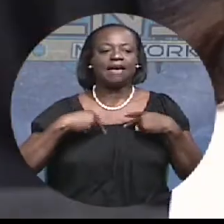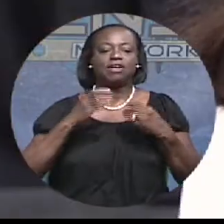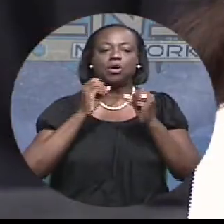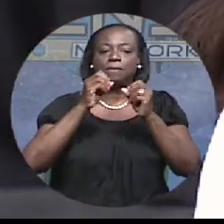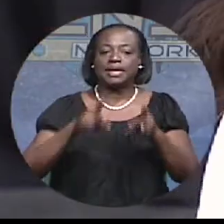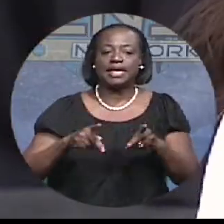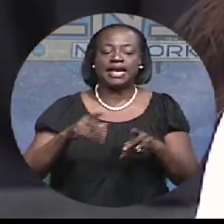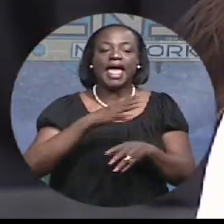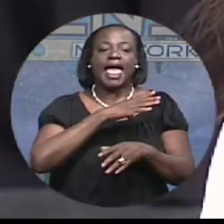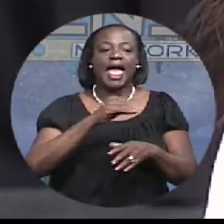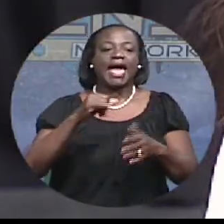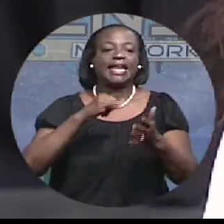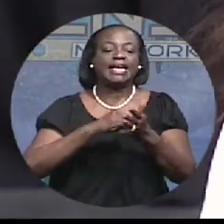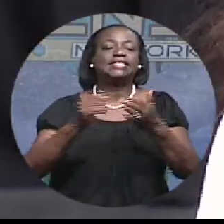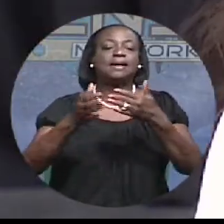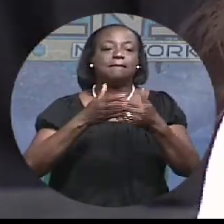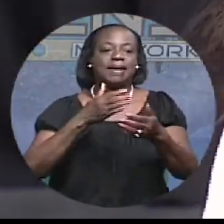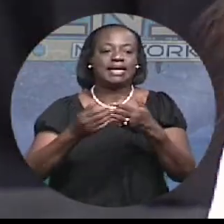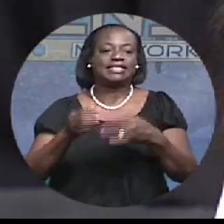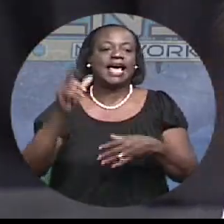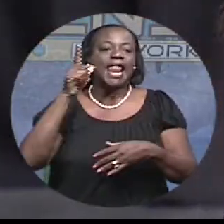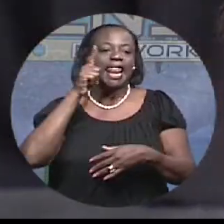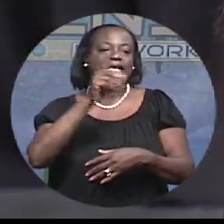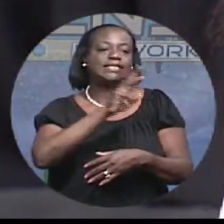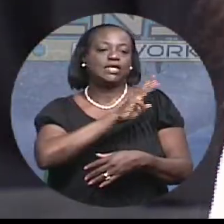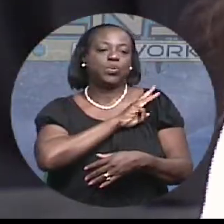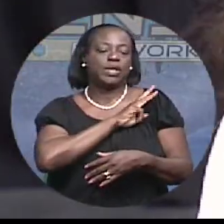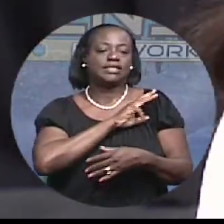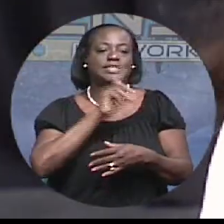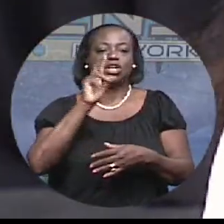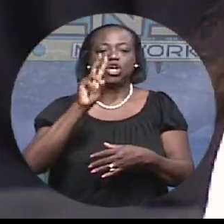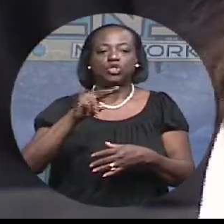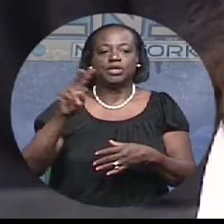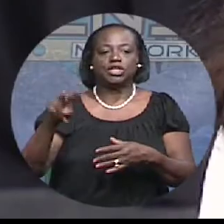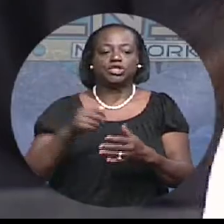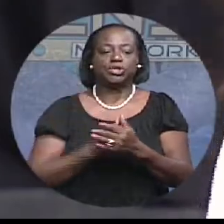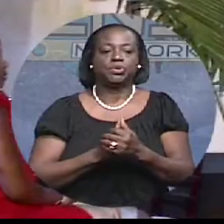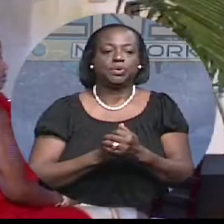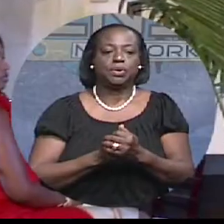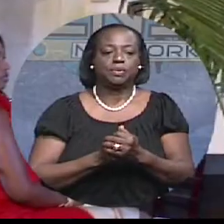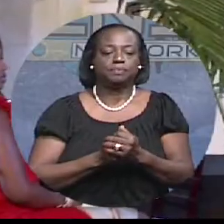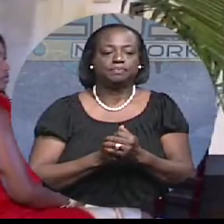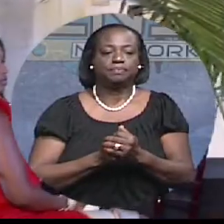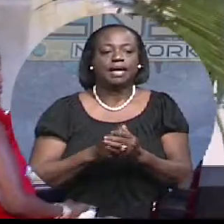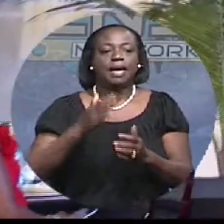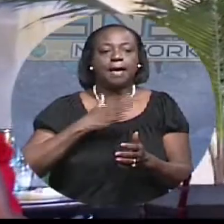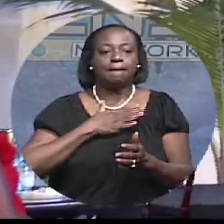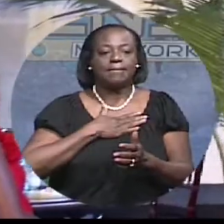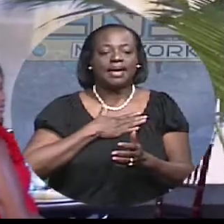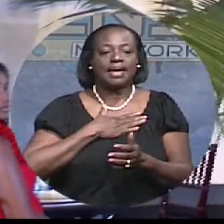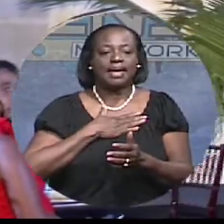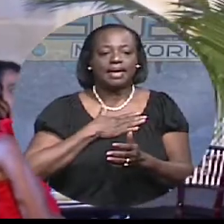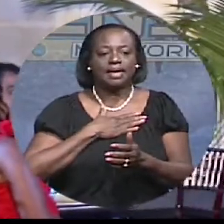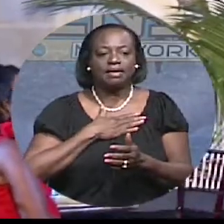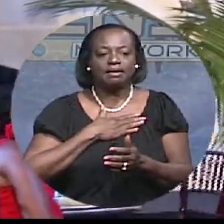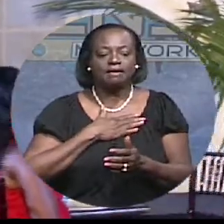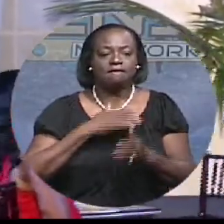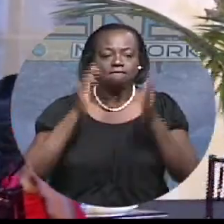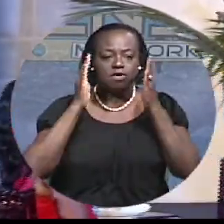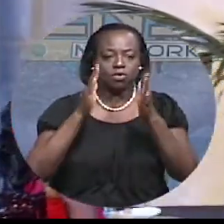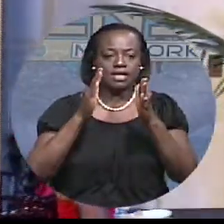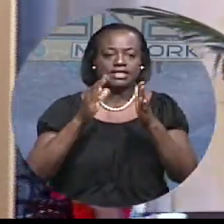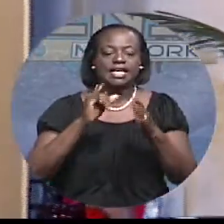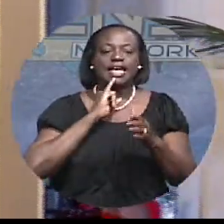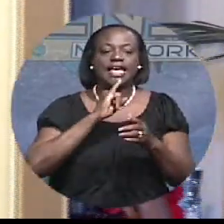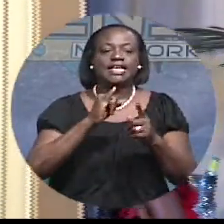Reporting live from Miss Universe Bahamas, Lexi Wilson here, 22 Miss Park Lane Jewelers. My major goal as Miss Bahamas is to definitely